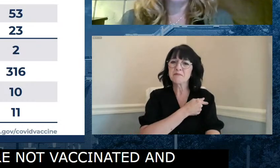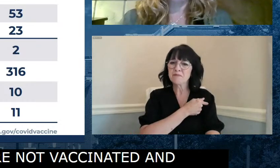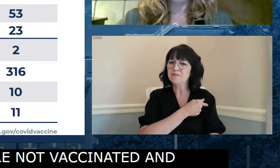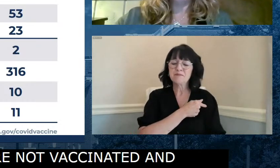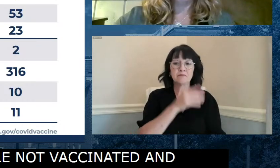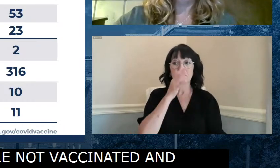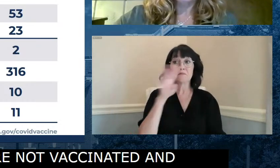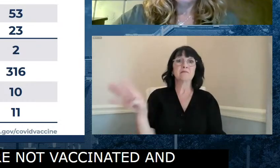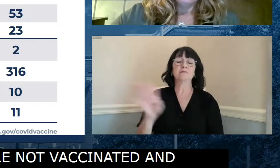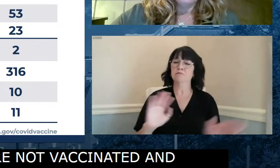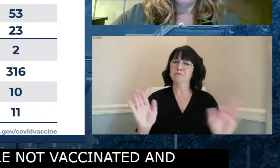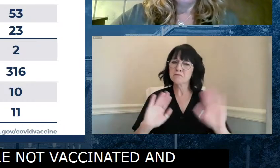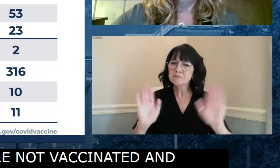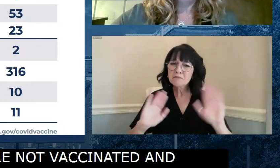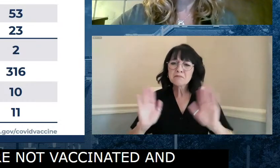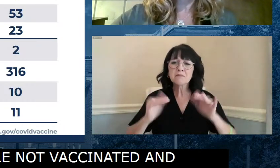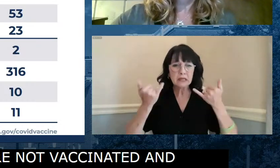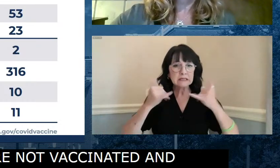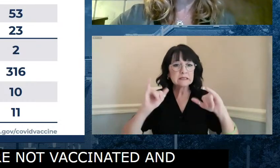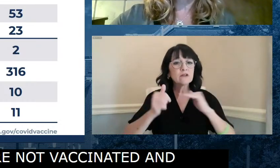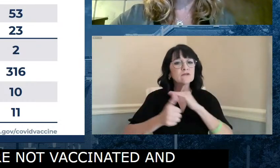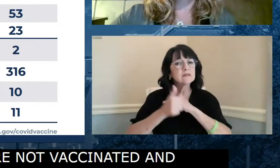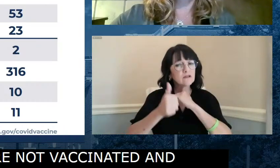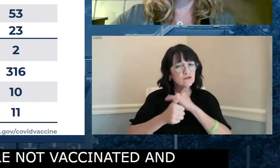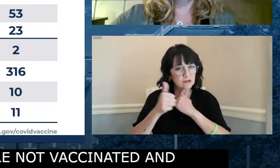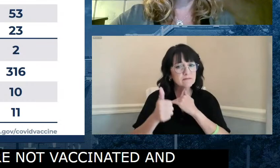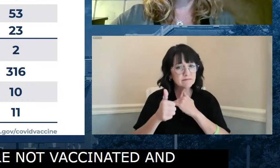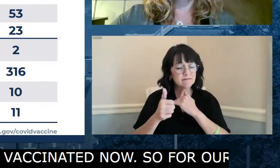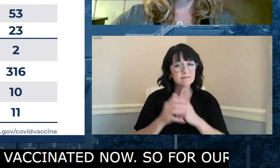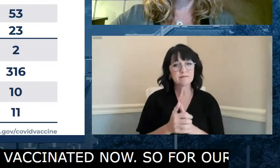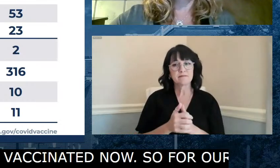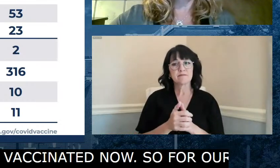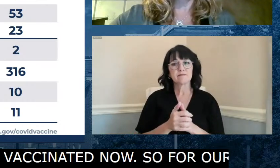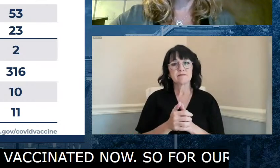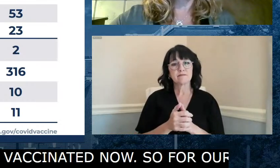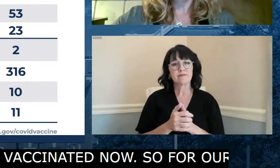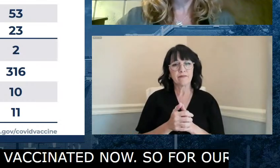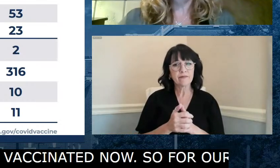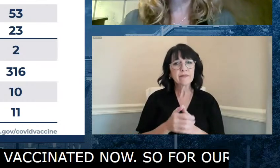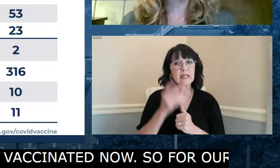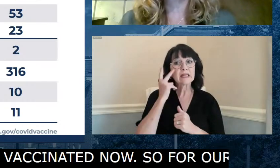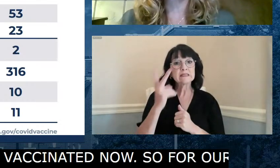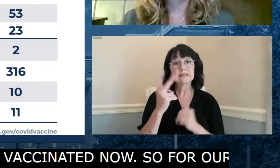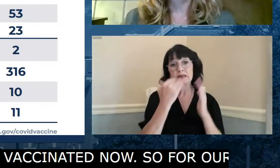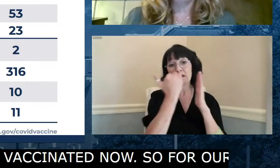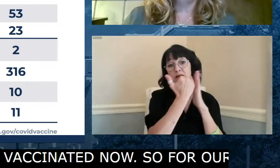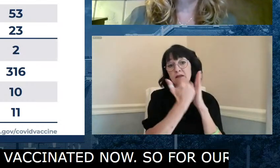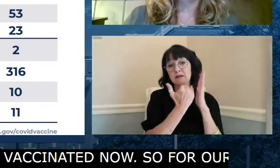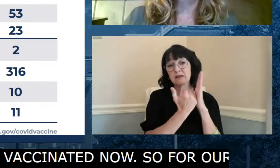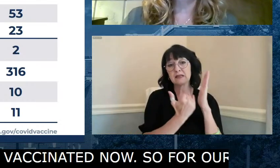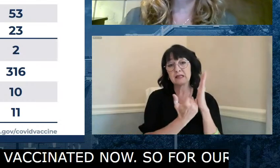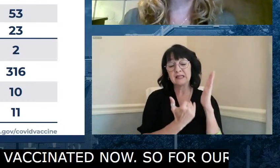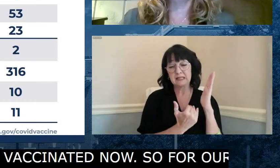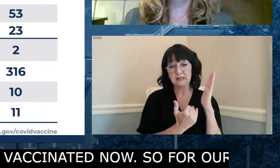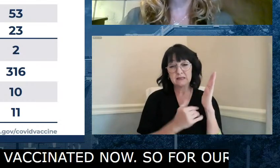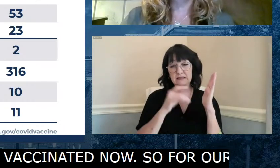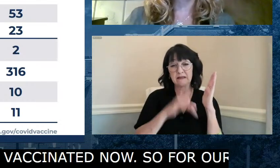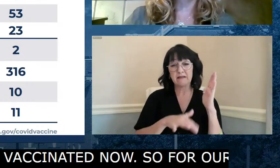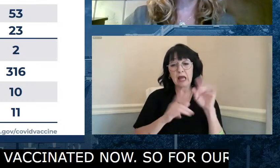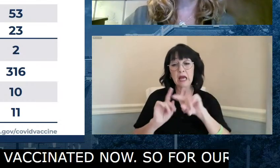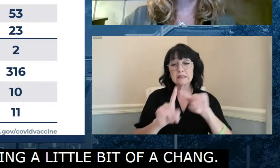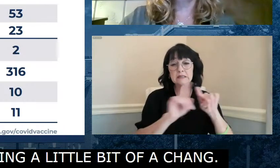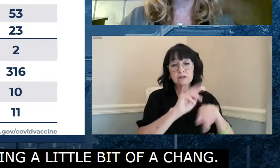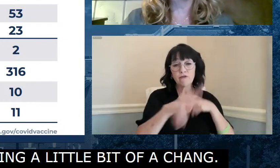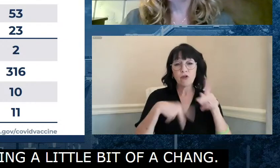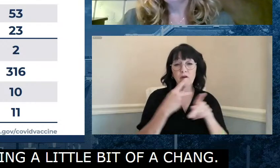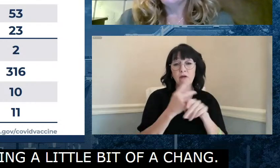on the variants, we are seeing a little bit of a change. Previously, that UK variant or the Alpha